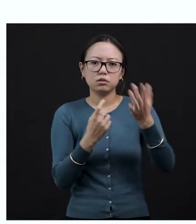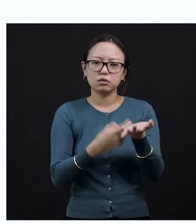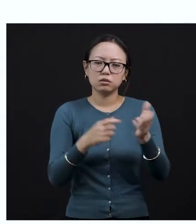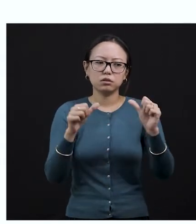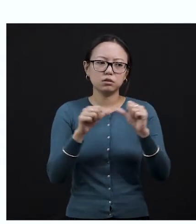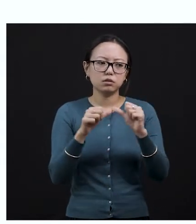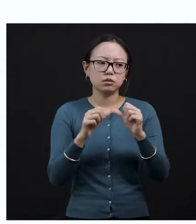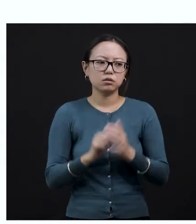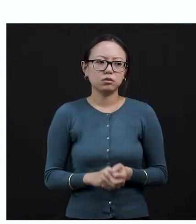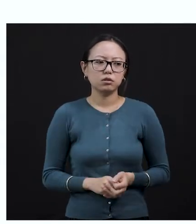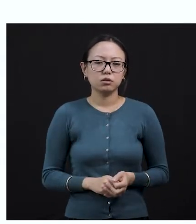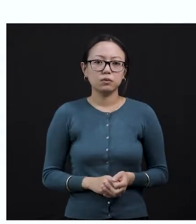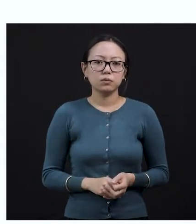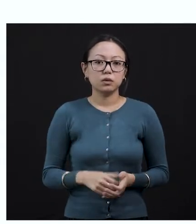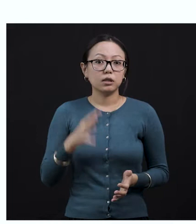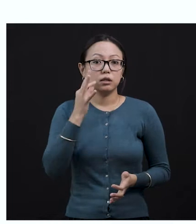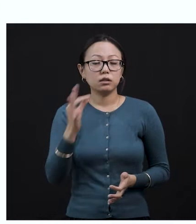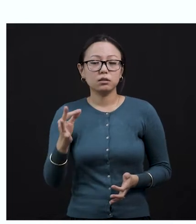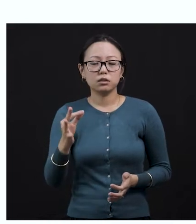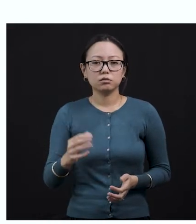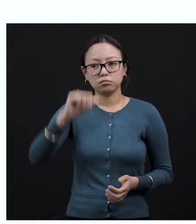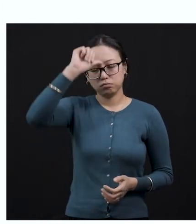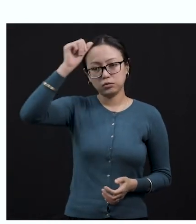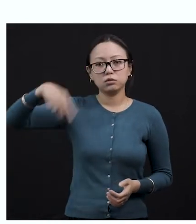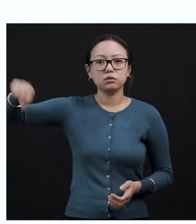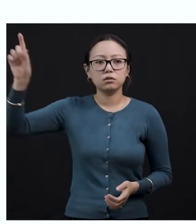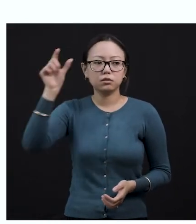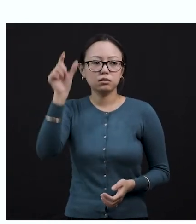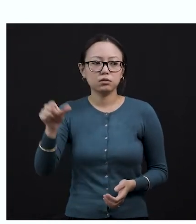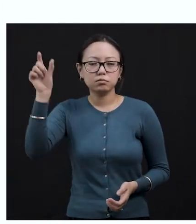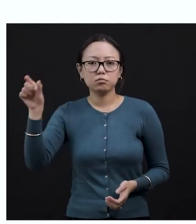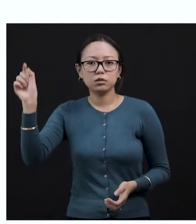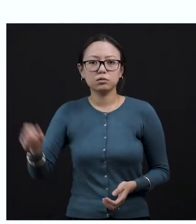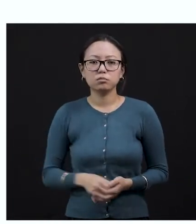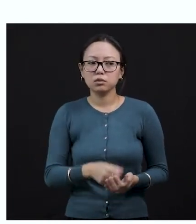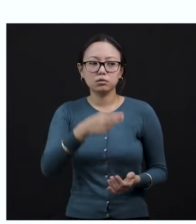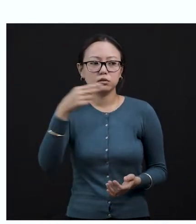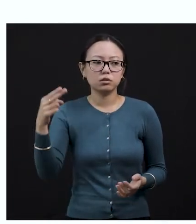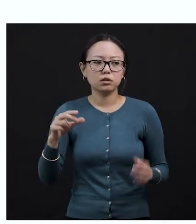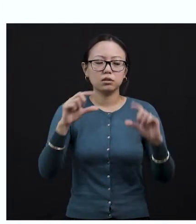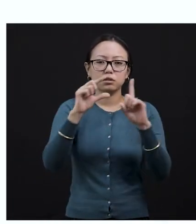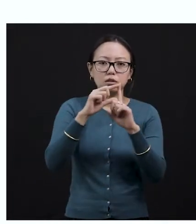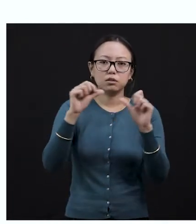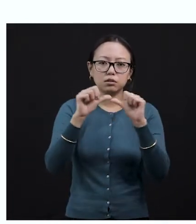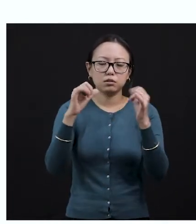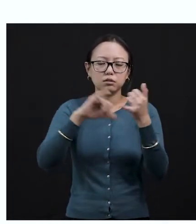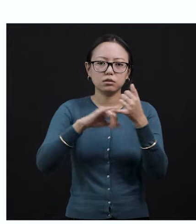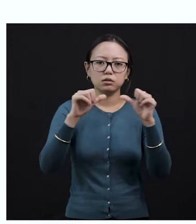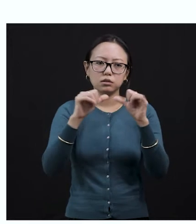the Dasas and Dasyus. All right, D-A-S-A-S, Dasas, and